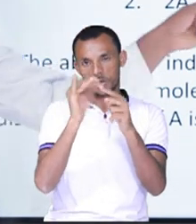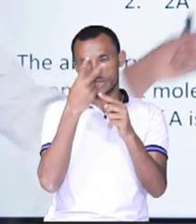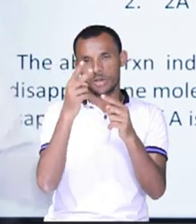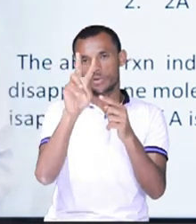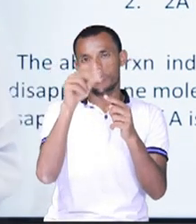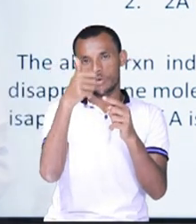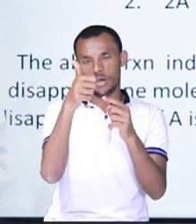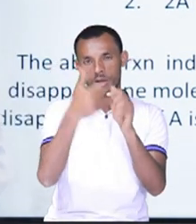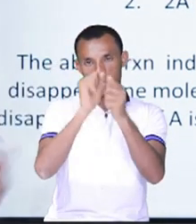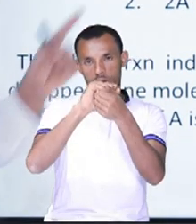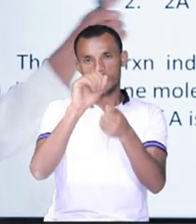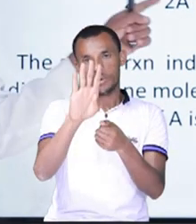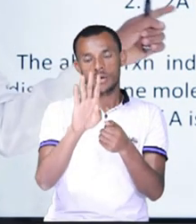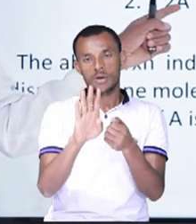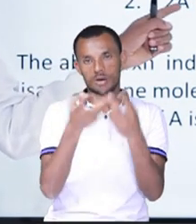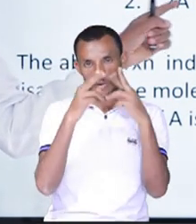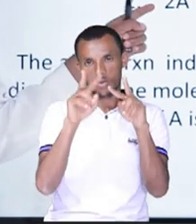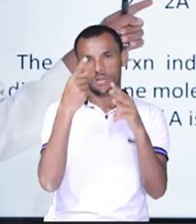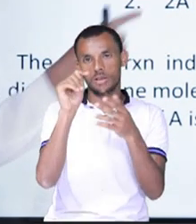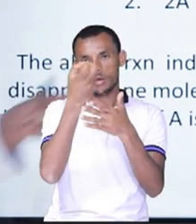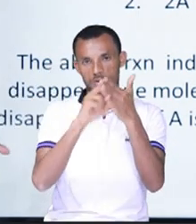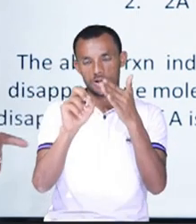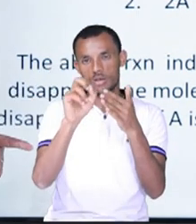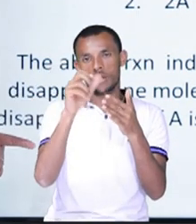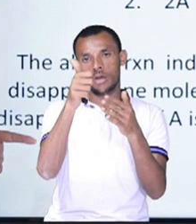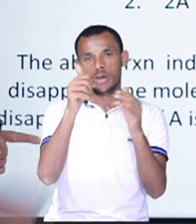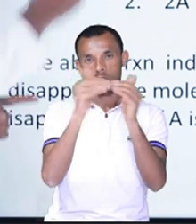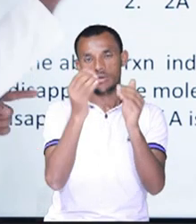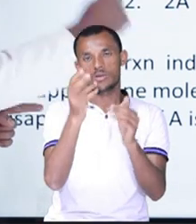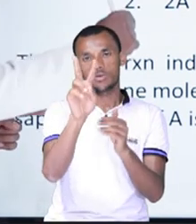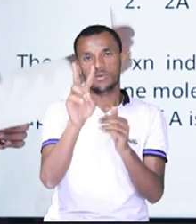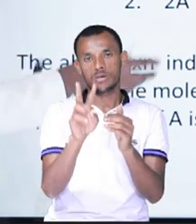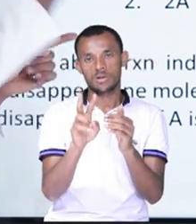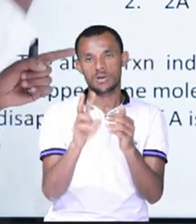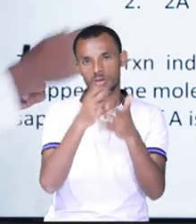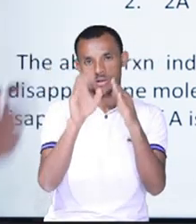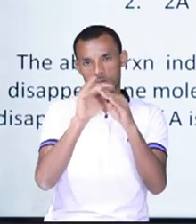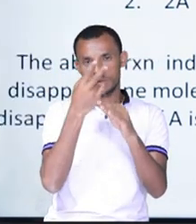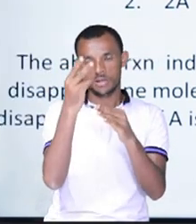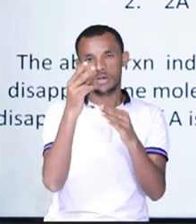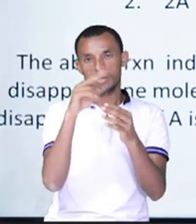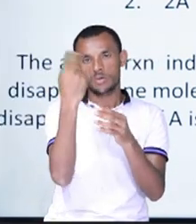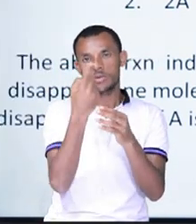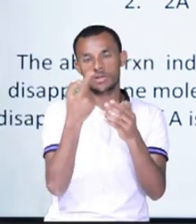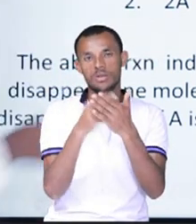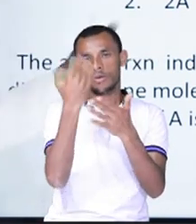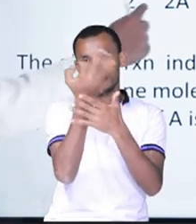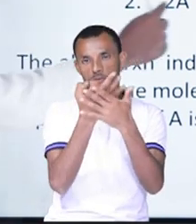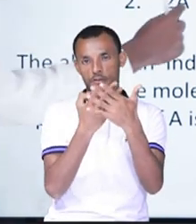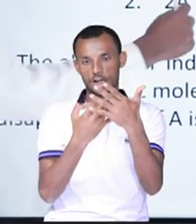2A converted into B. Look, the coefficient of A is 2. For coefficient uses